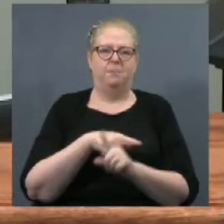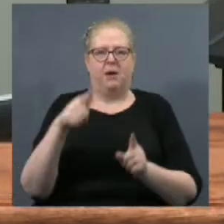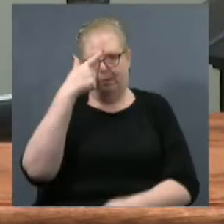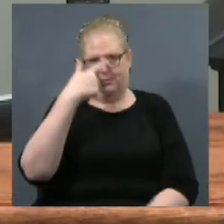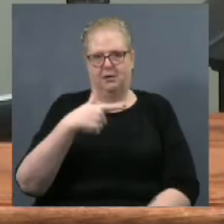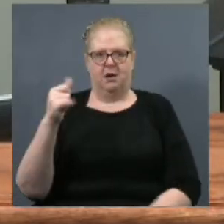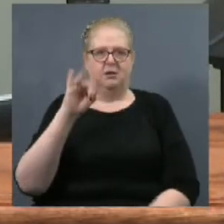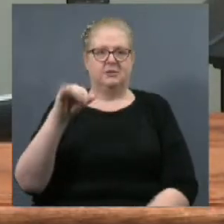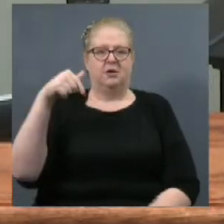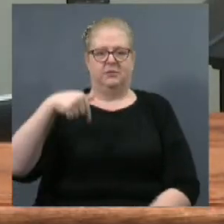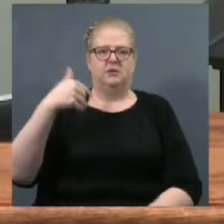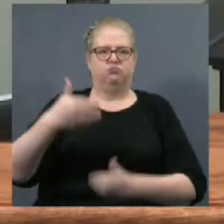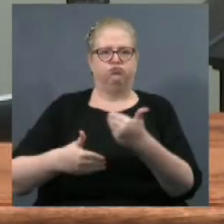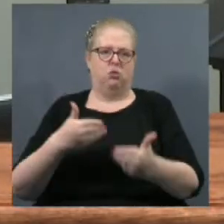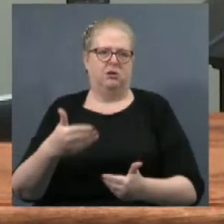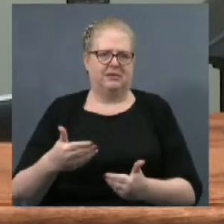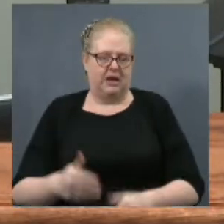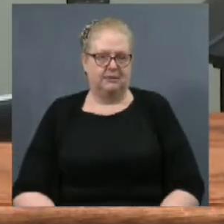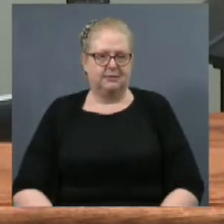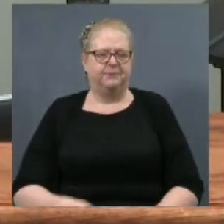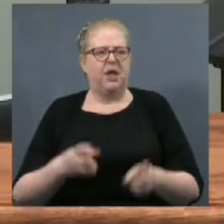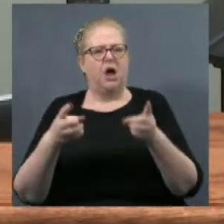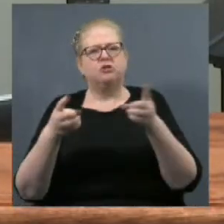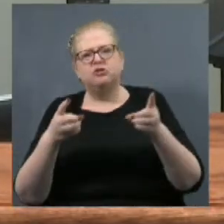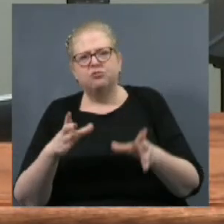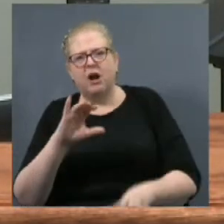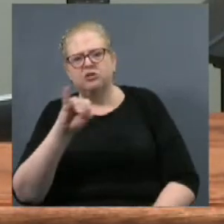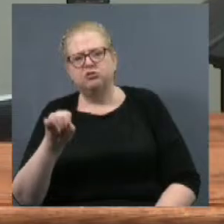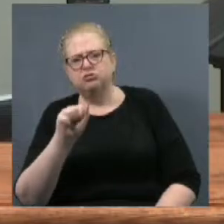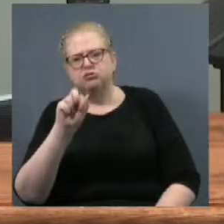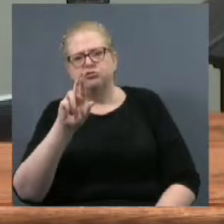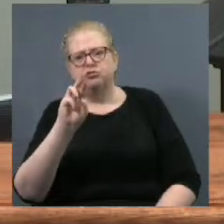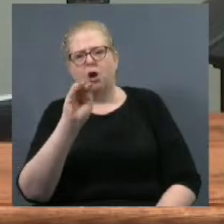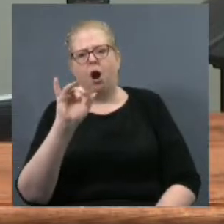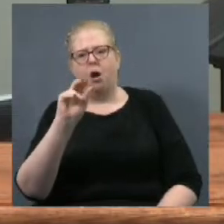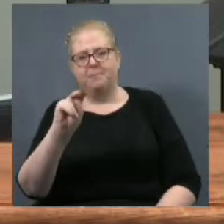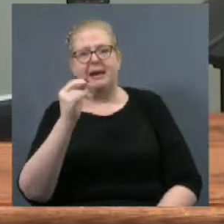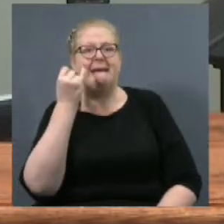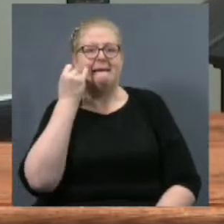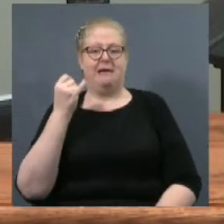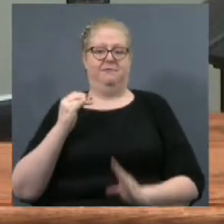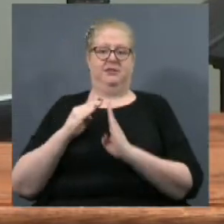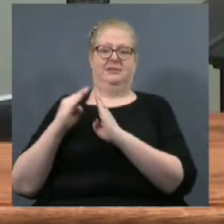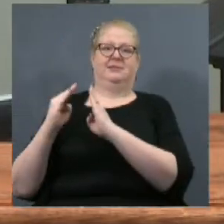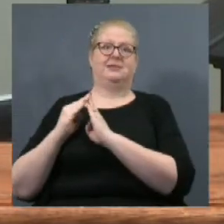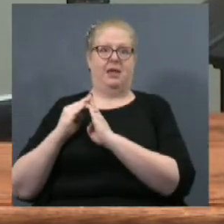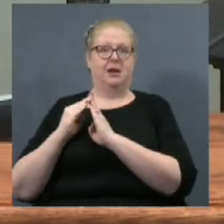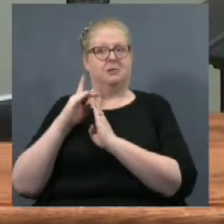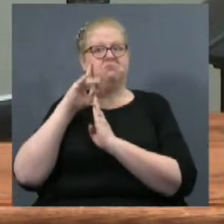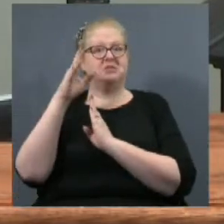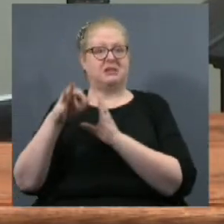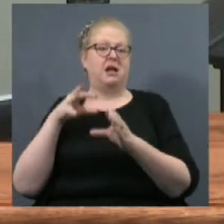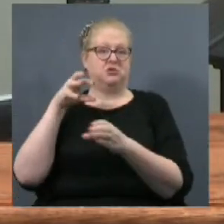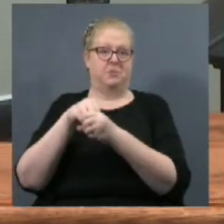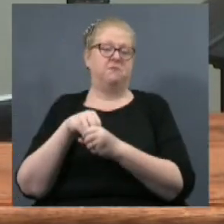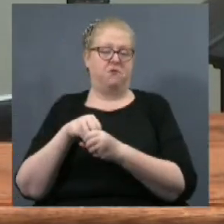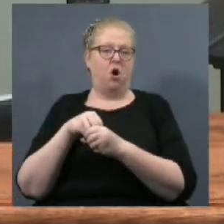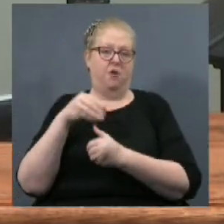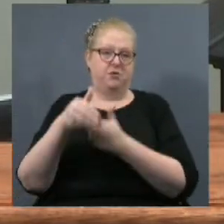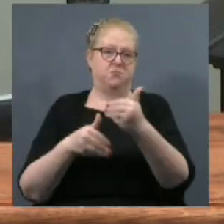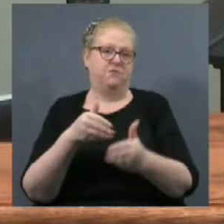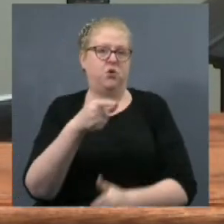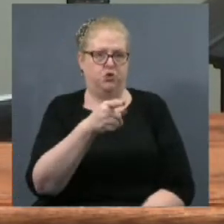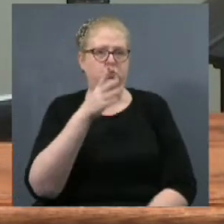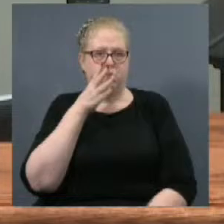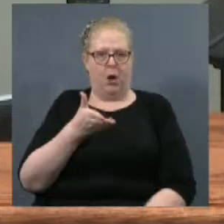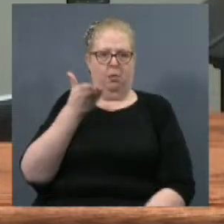Jarman, you would be presenting if the city moves forward, you'll be presenting those audits to the city, correct? Yes,